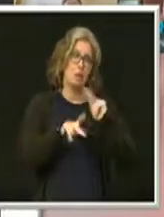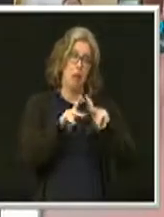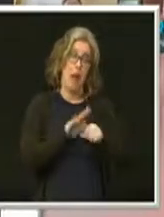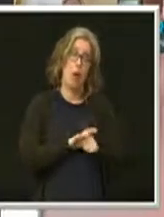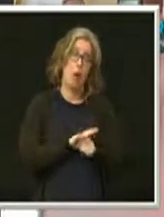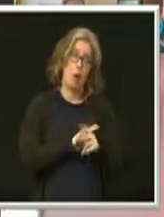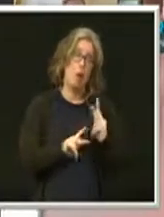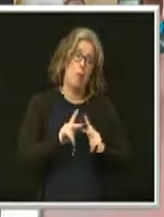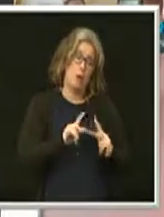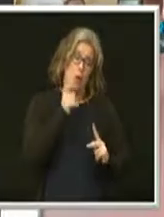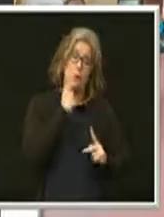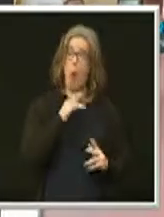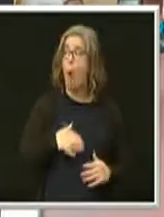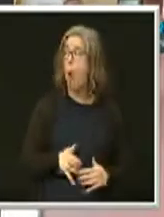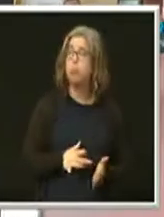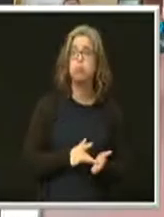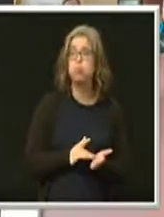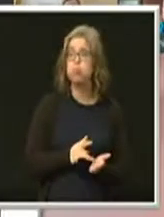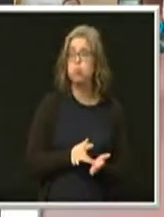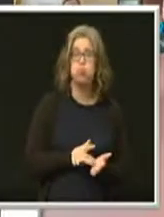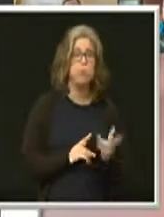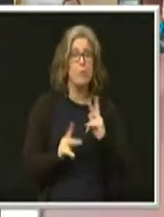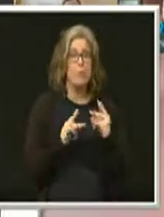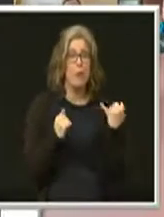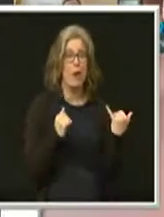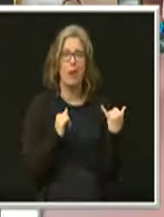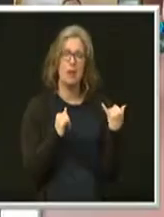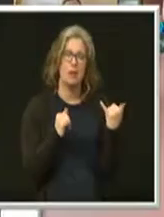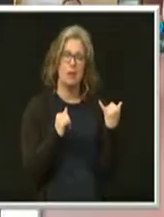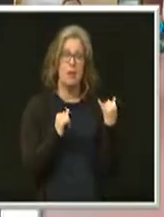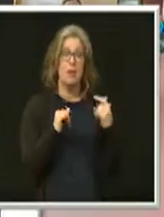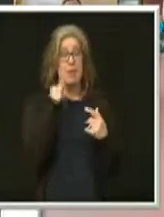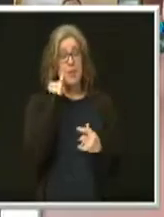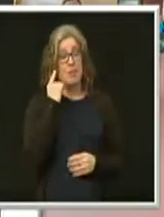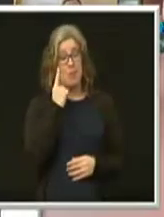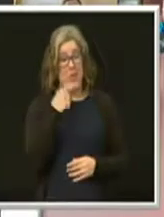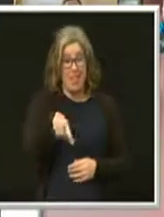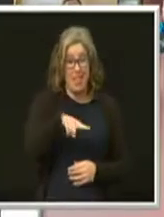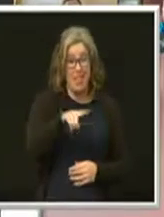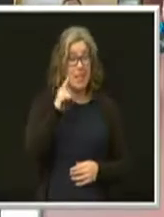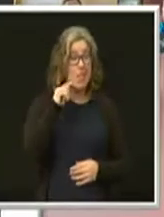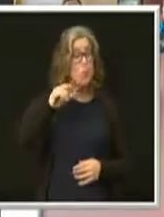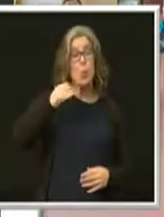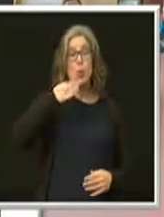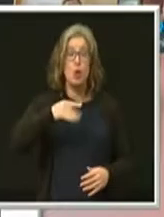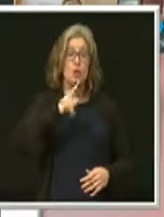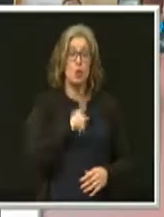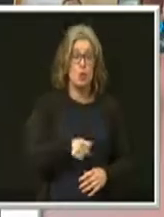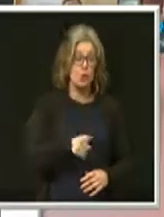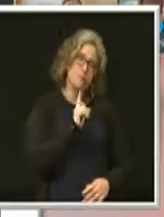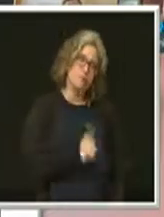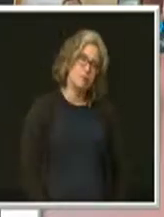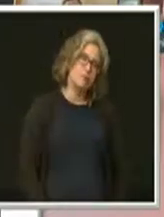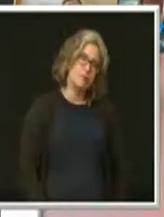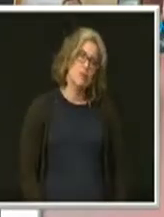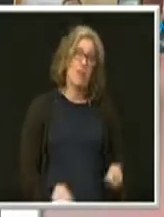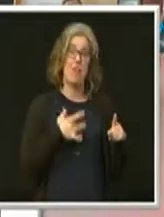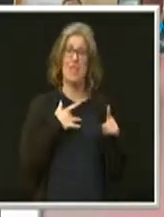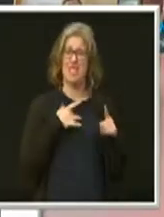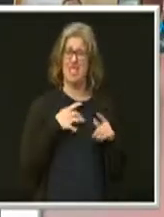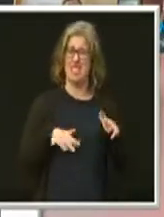local population that says, oh, we can take advantage of people right now. So if there's something out there that sounds too good to be true, it is. If it